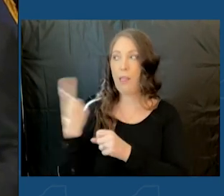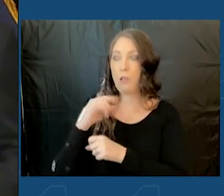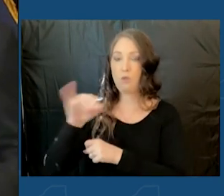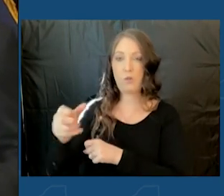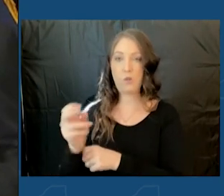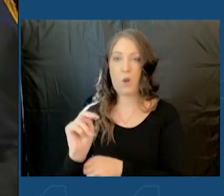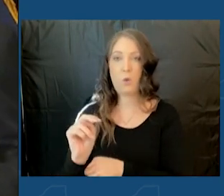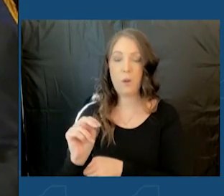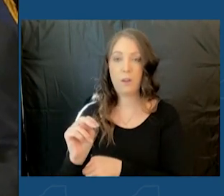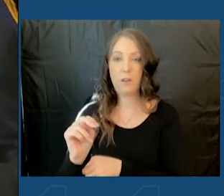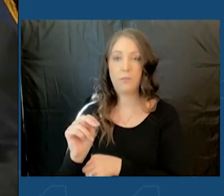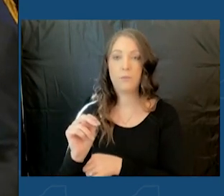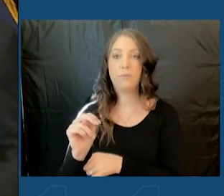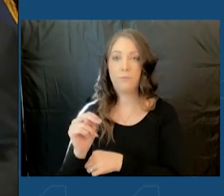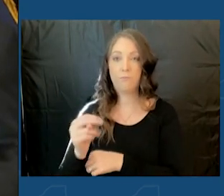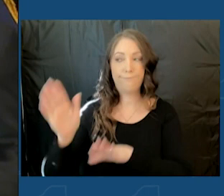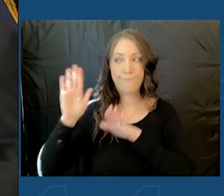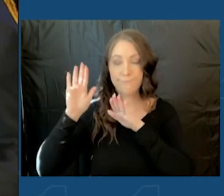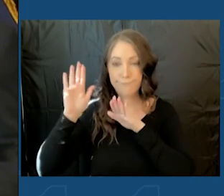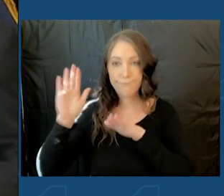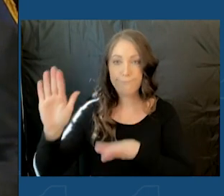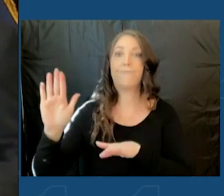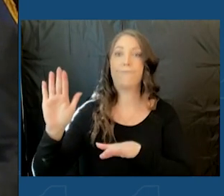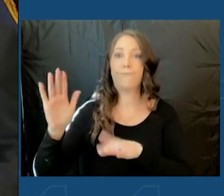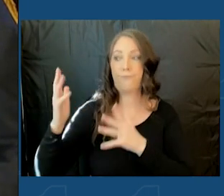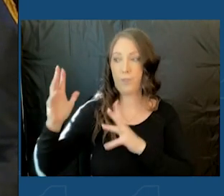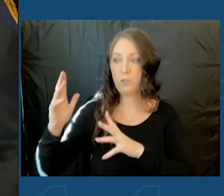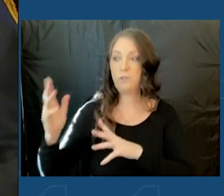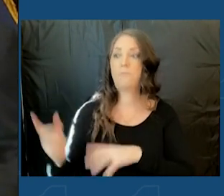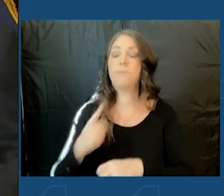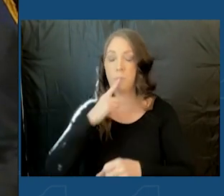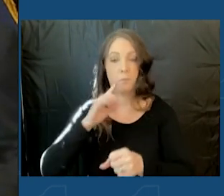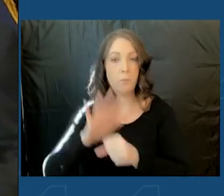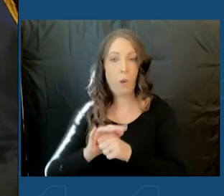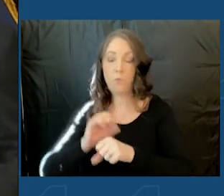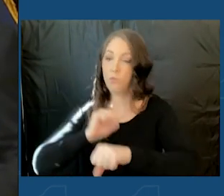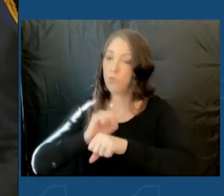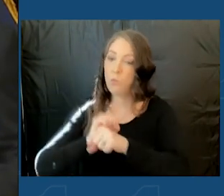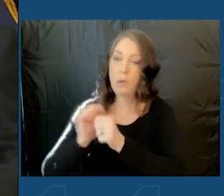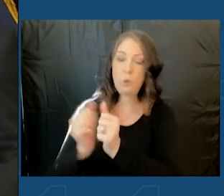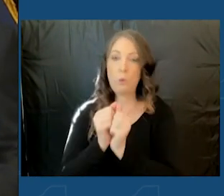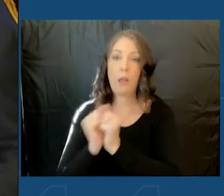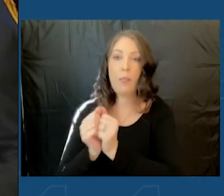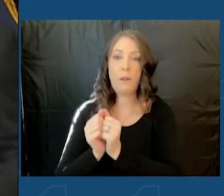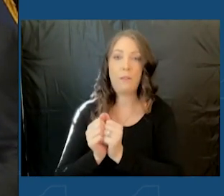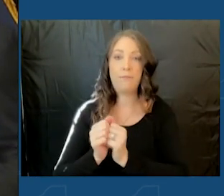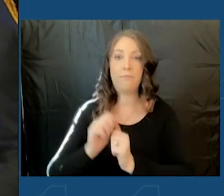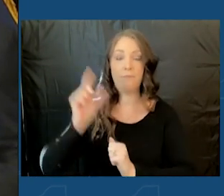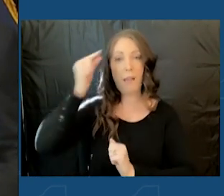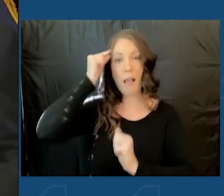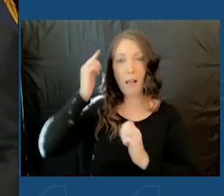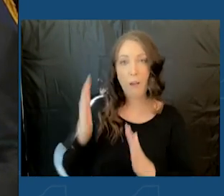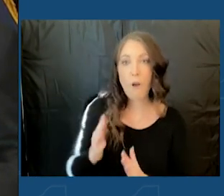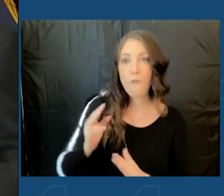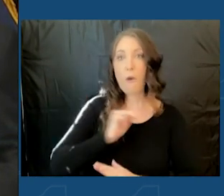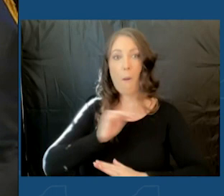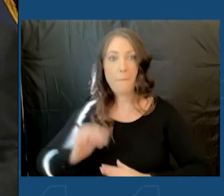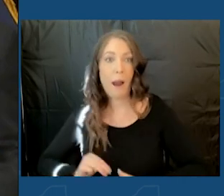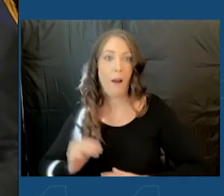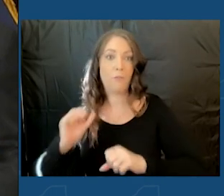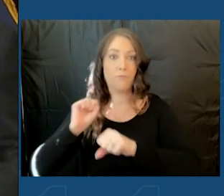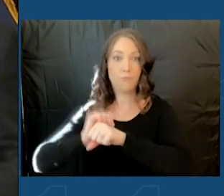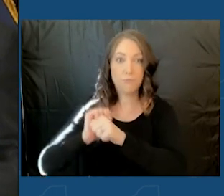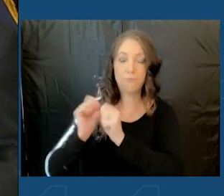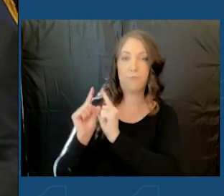and pledging to work together. And again, that made headlines itself. Mayor of New York working with the governor of New York. And so we have stood side